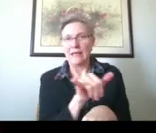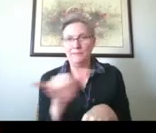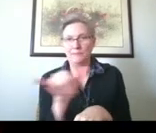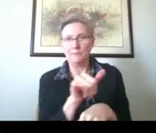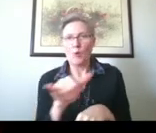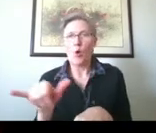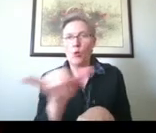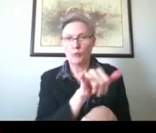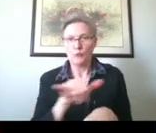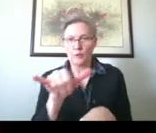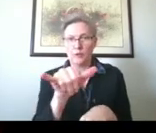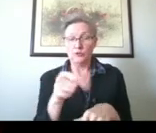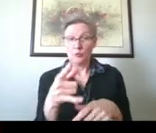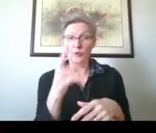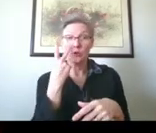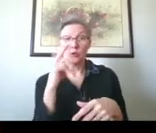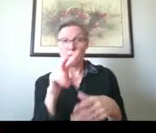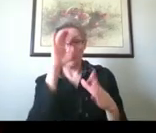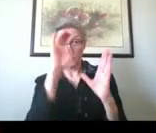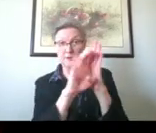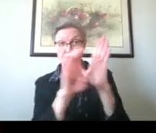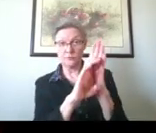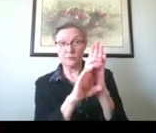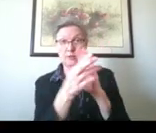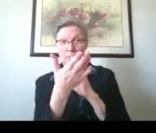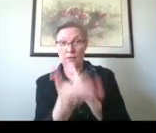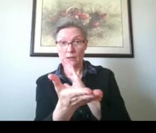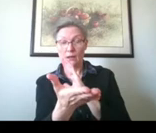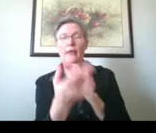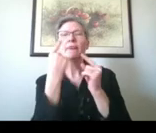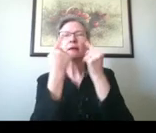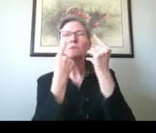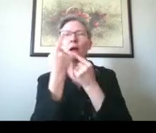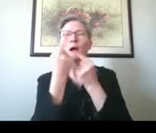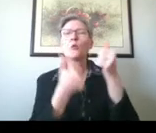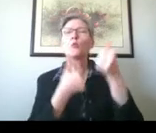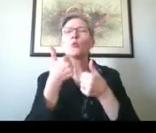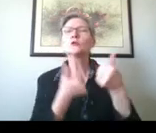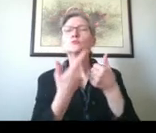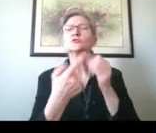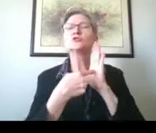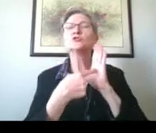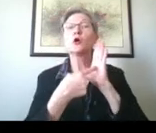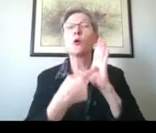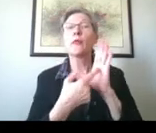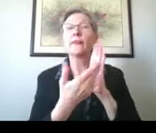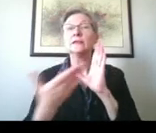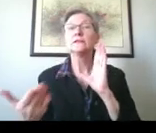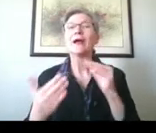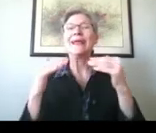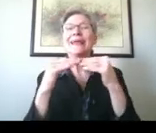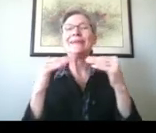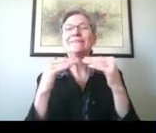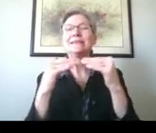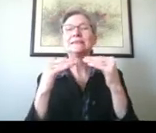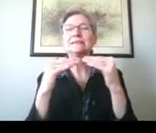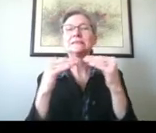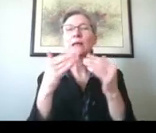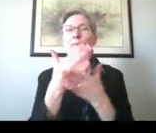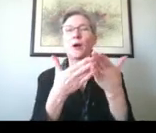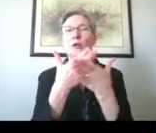friend. Okay, so when you take a look at the pictures, I want you to think about which ones show that these are even